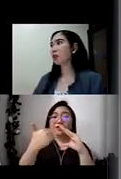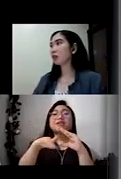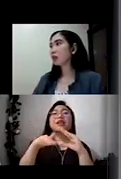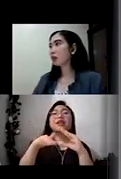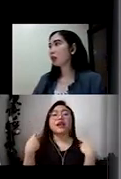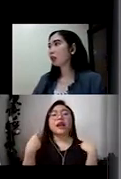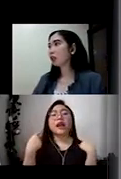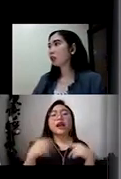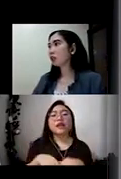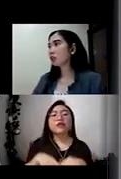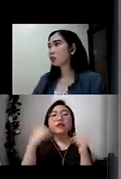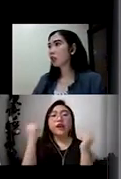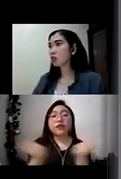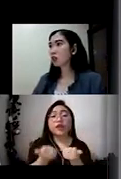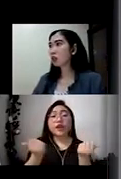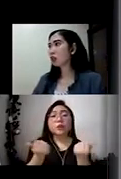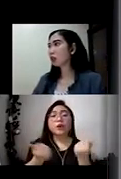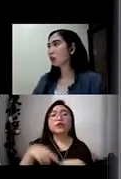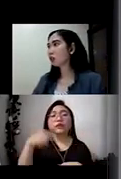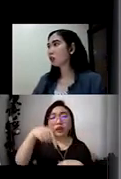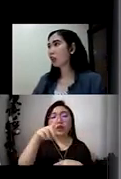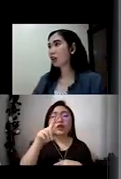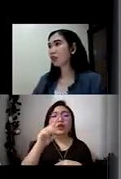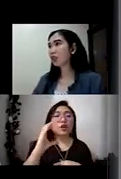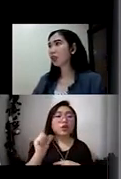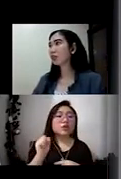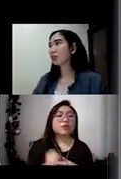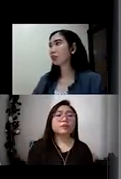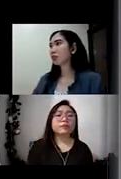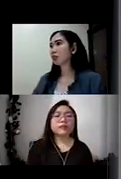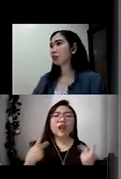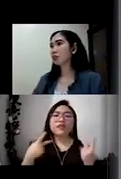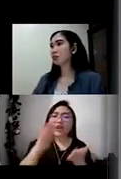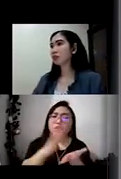document. And also, the sharing.